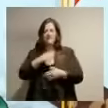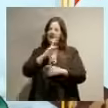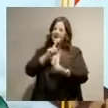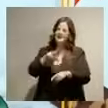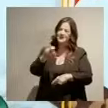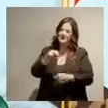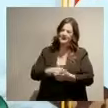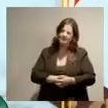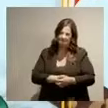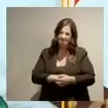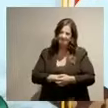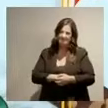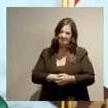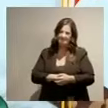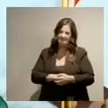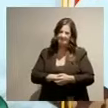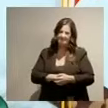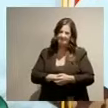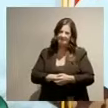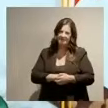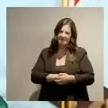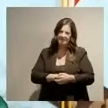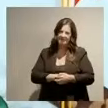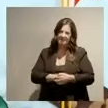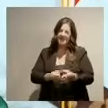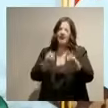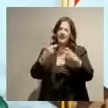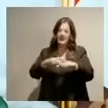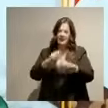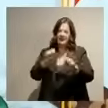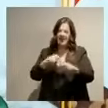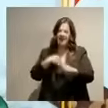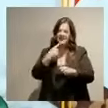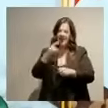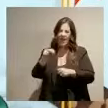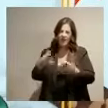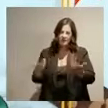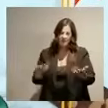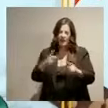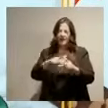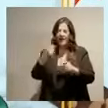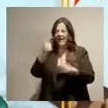I don't know how many times I can say no to the tax question. Hi, Governor. But everyone